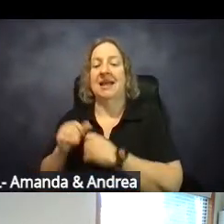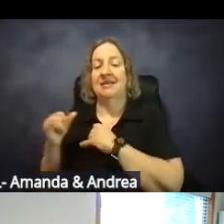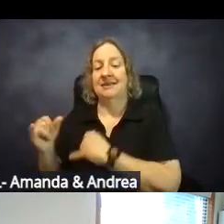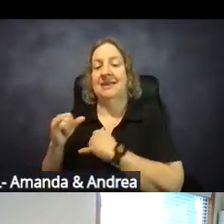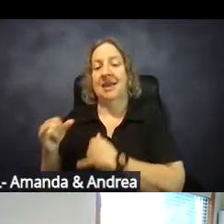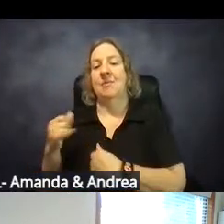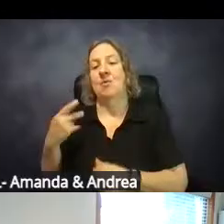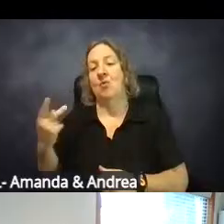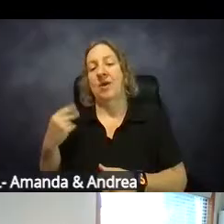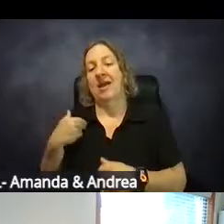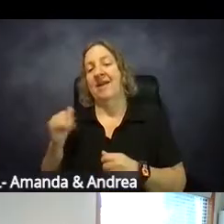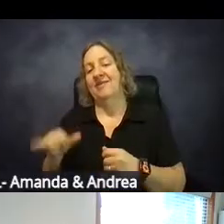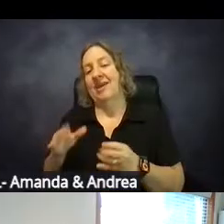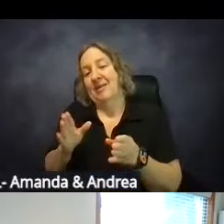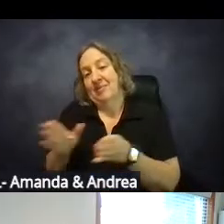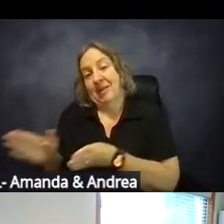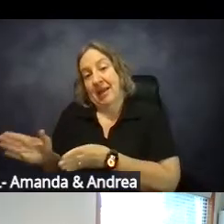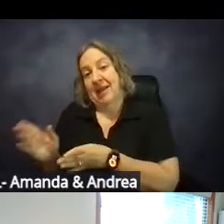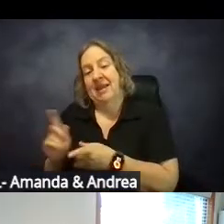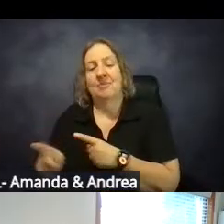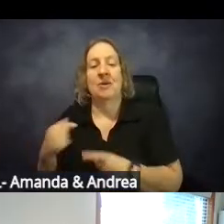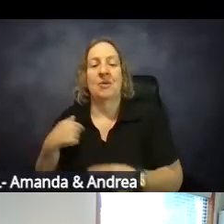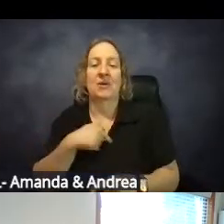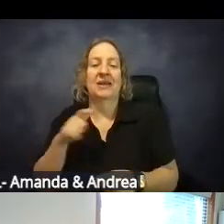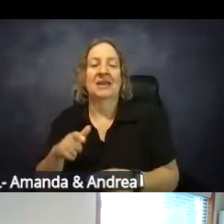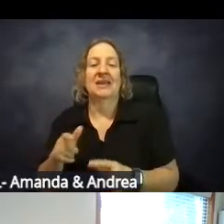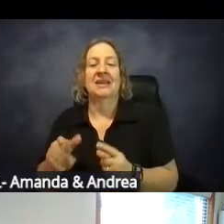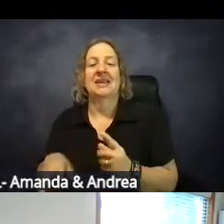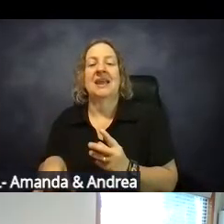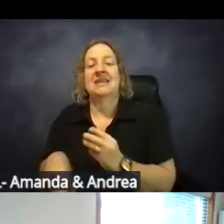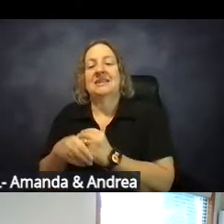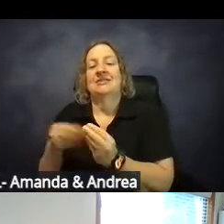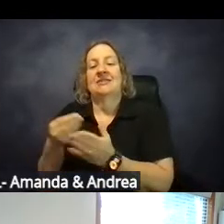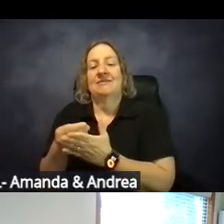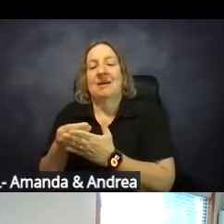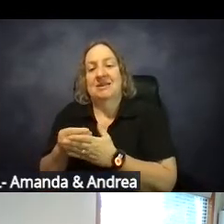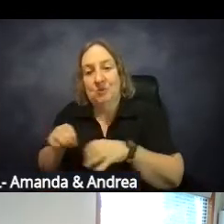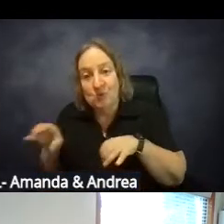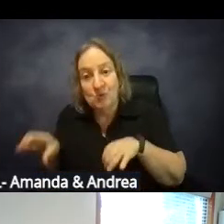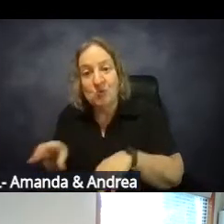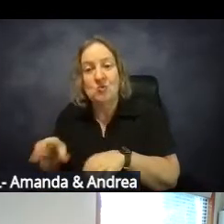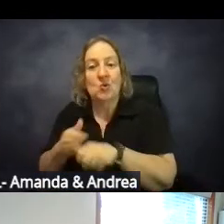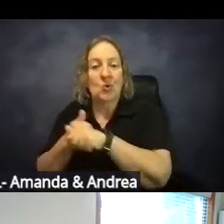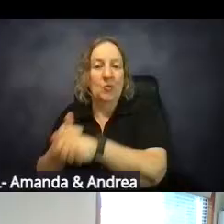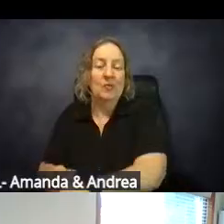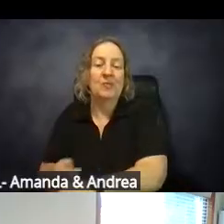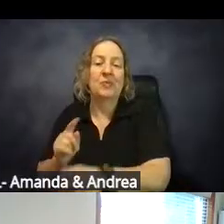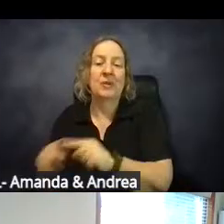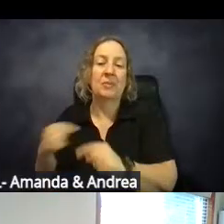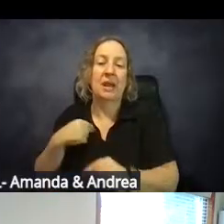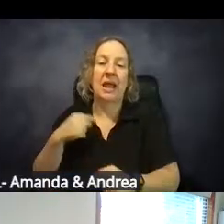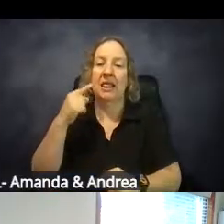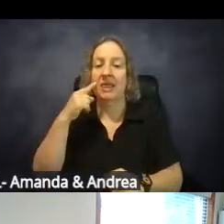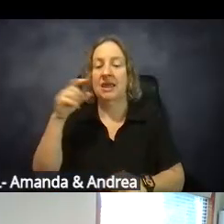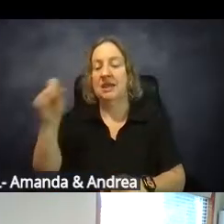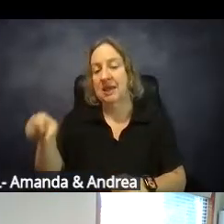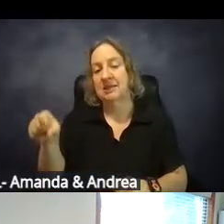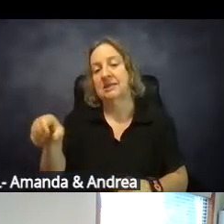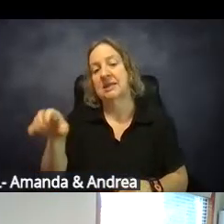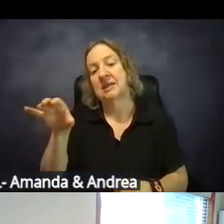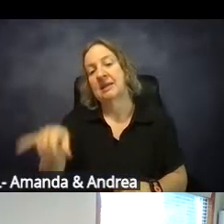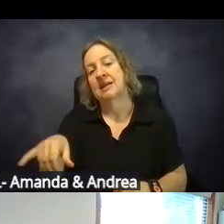have that plan. We just need additional funds to execute. But I think it is